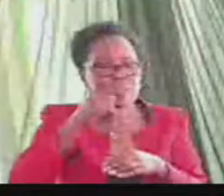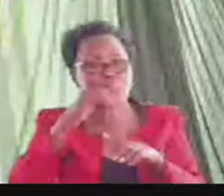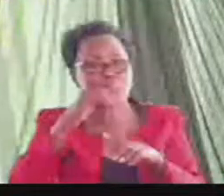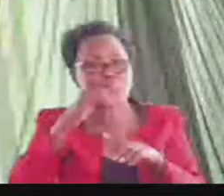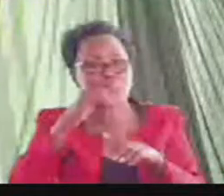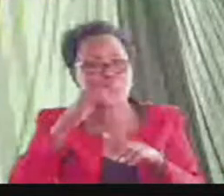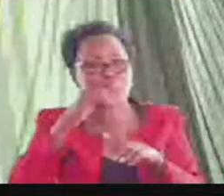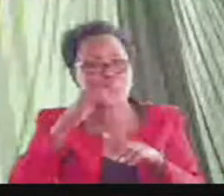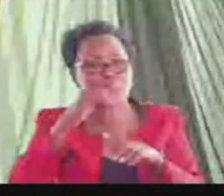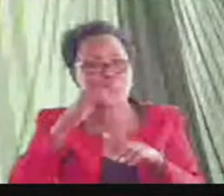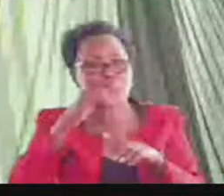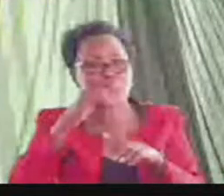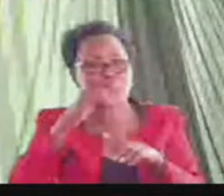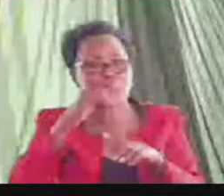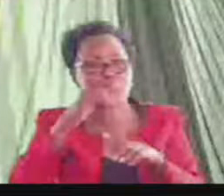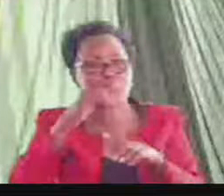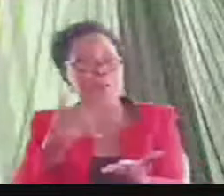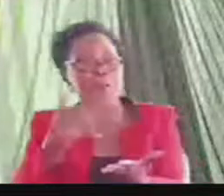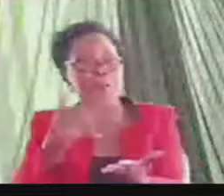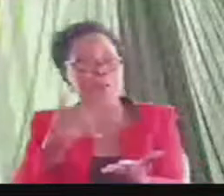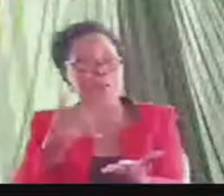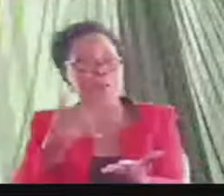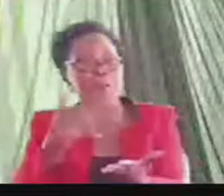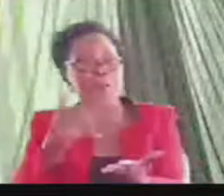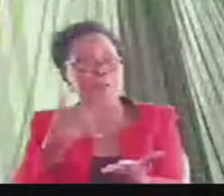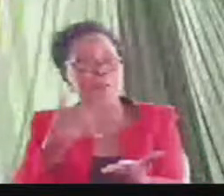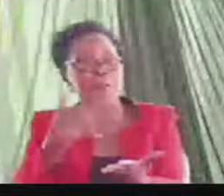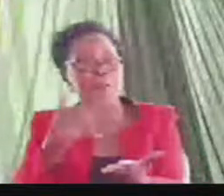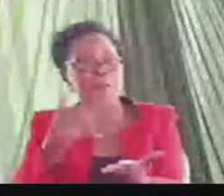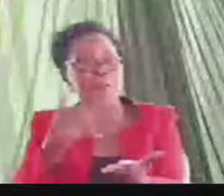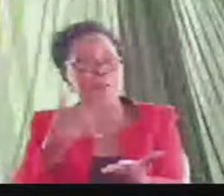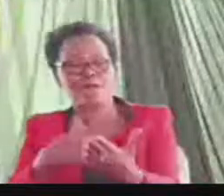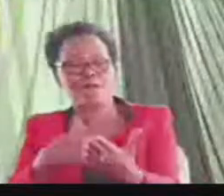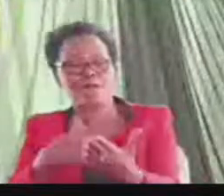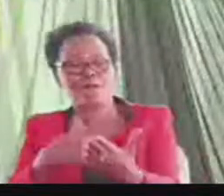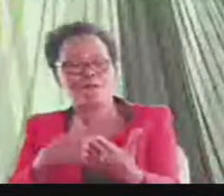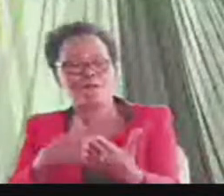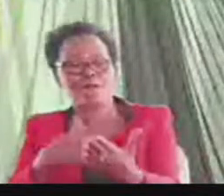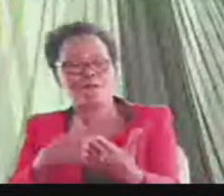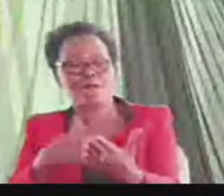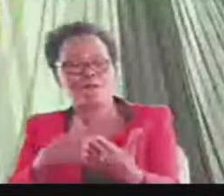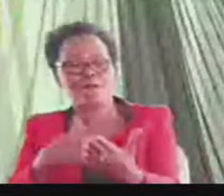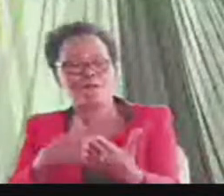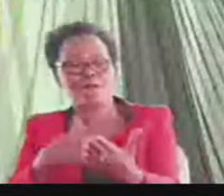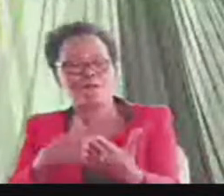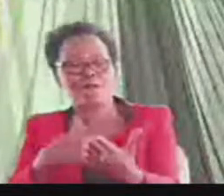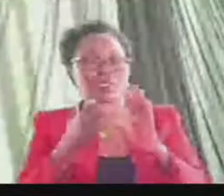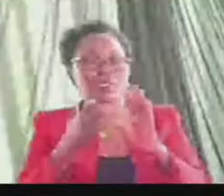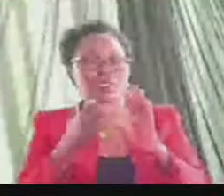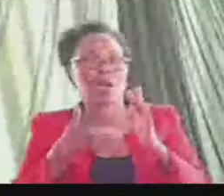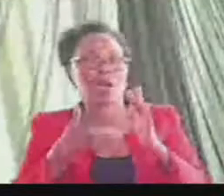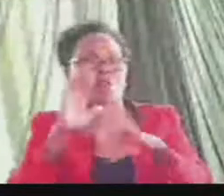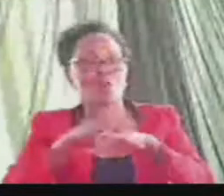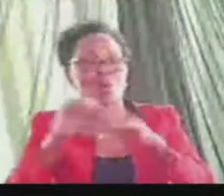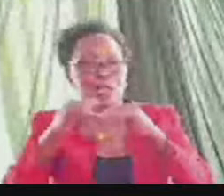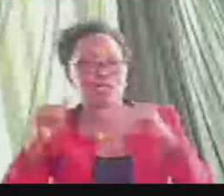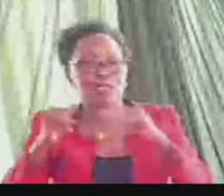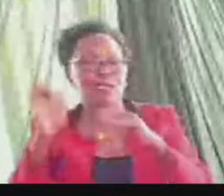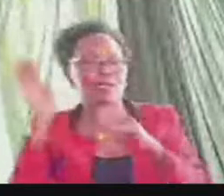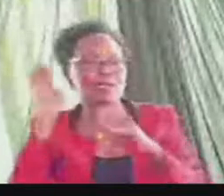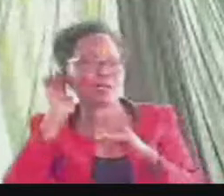An appeal where parties have filed submissions and they want to highlight. Why do I need can be real